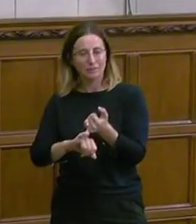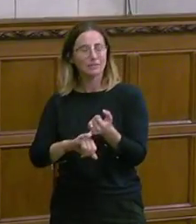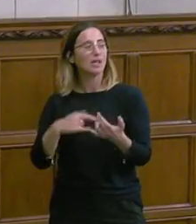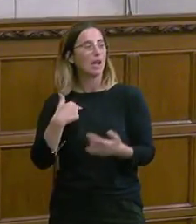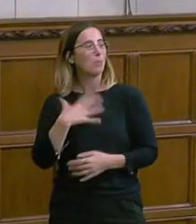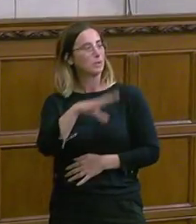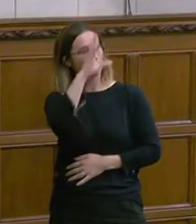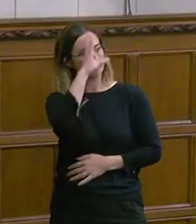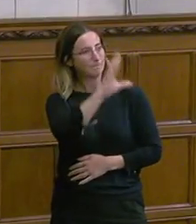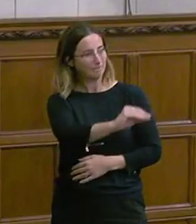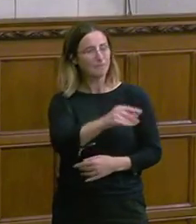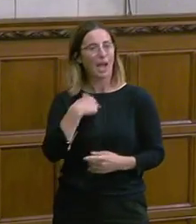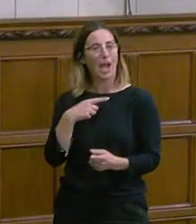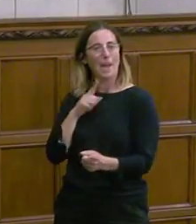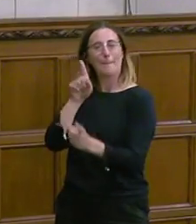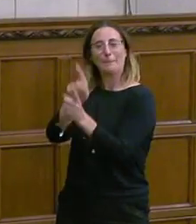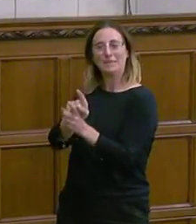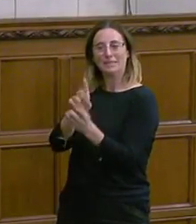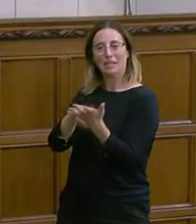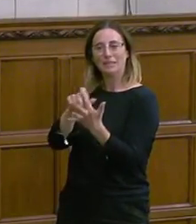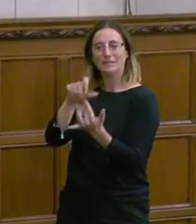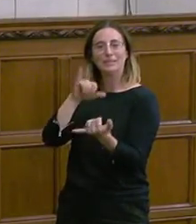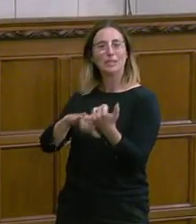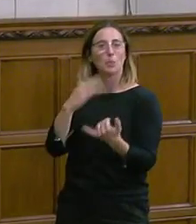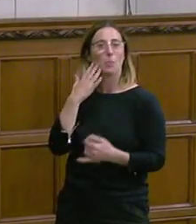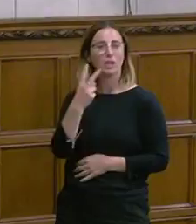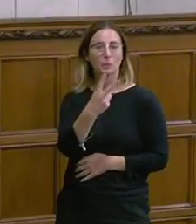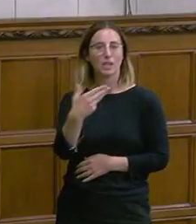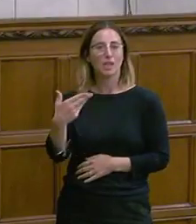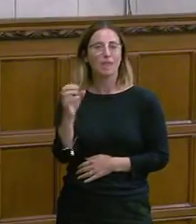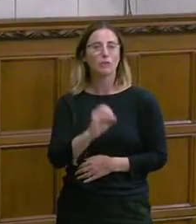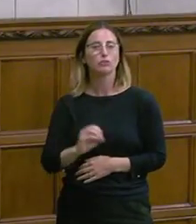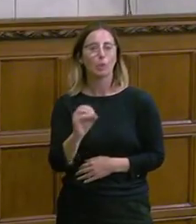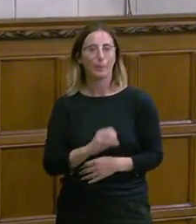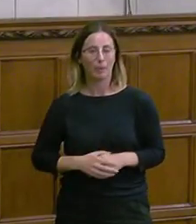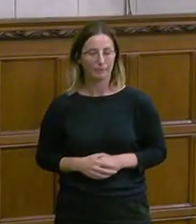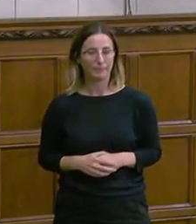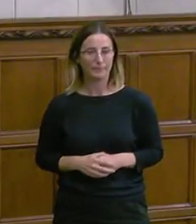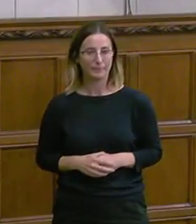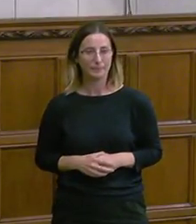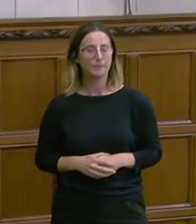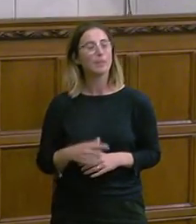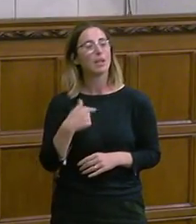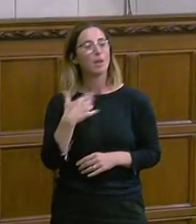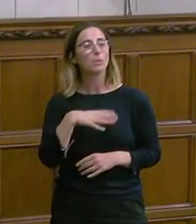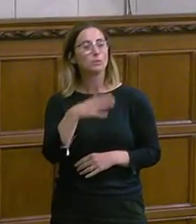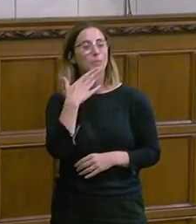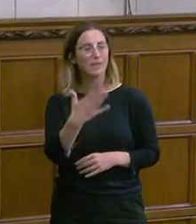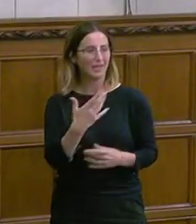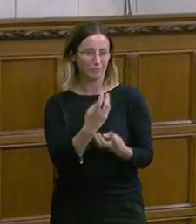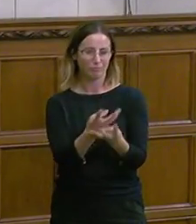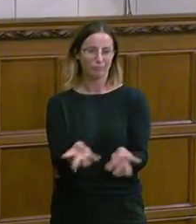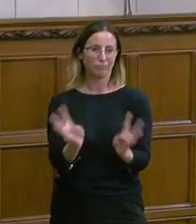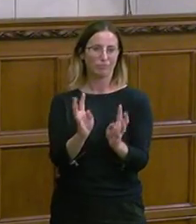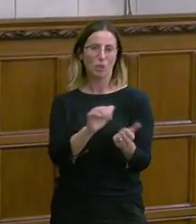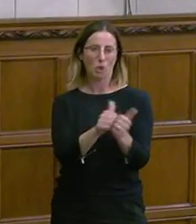let him know at the outset that I'm actually meeting with the NDCS on the 29th of October. I want to also thank many colleagues